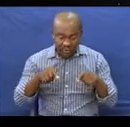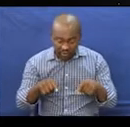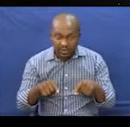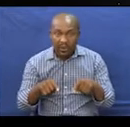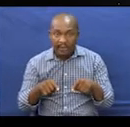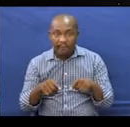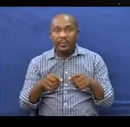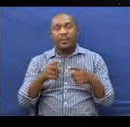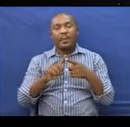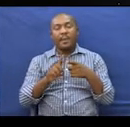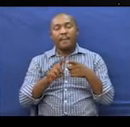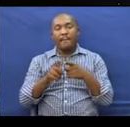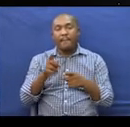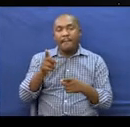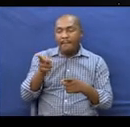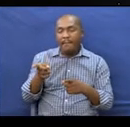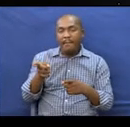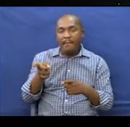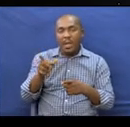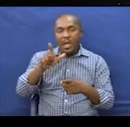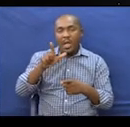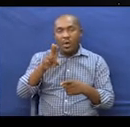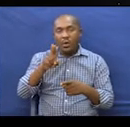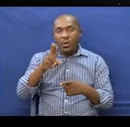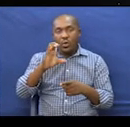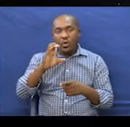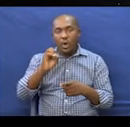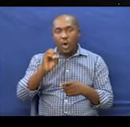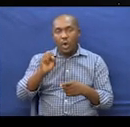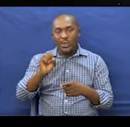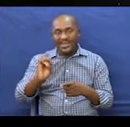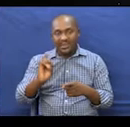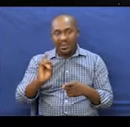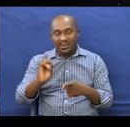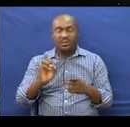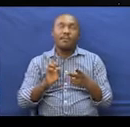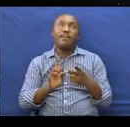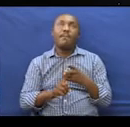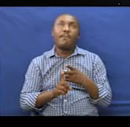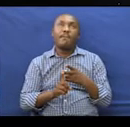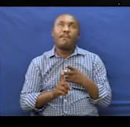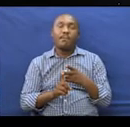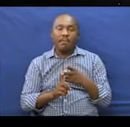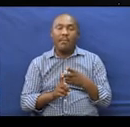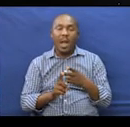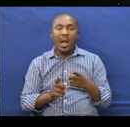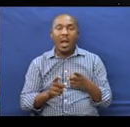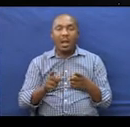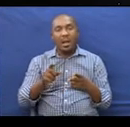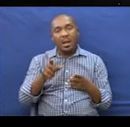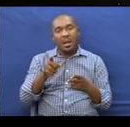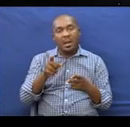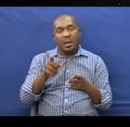we have got glucose. Glucose is one example of carbohydrate. Another is